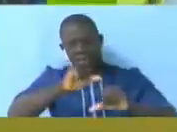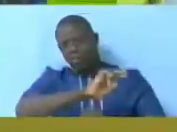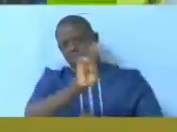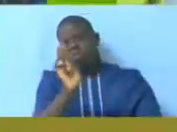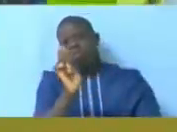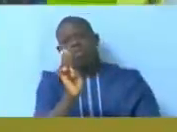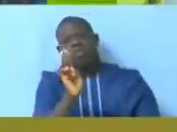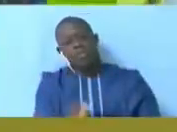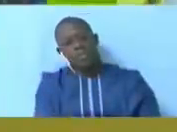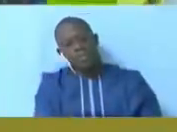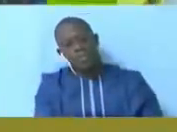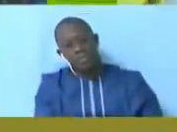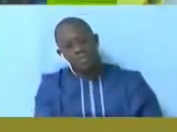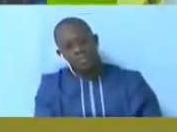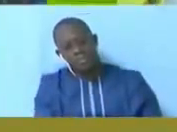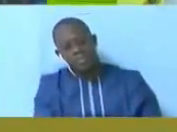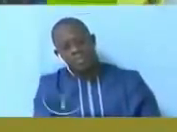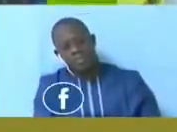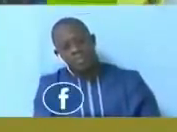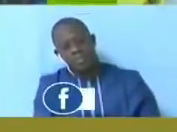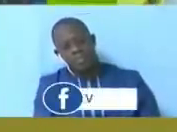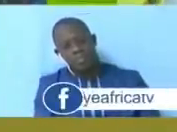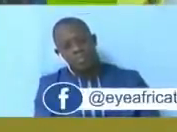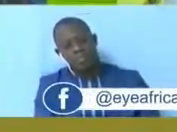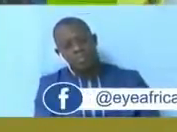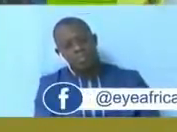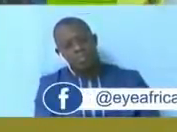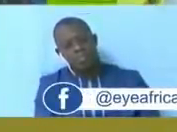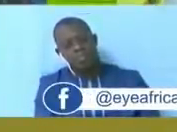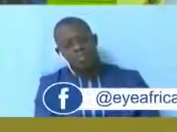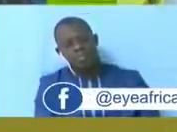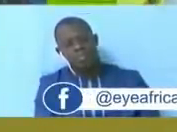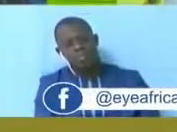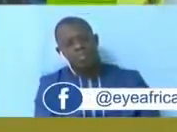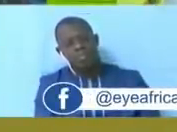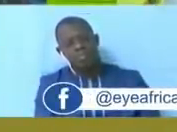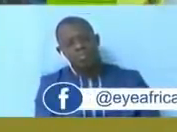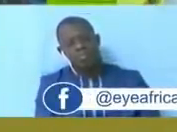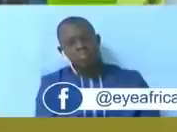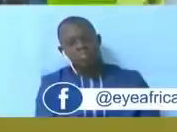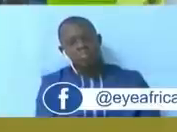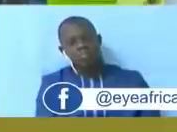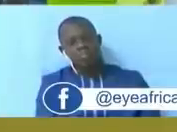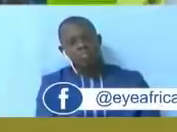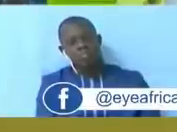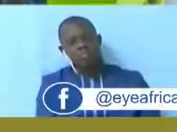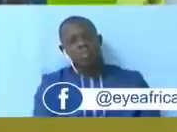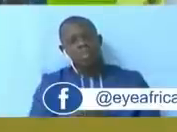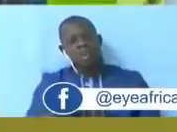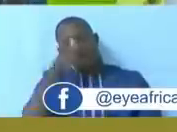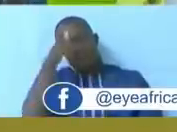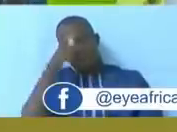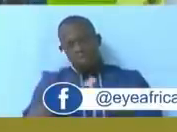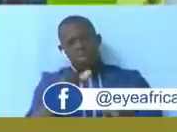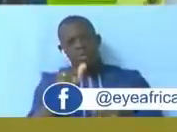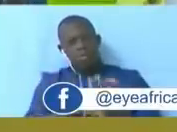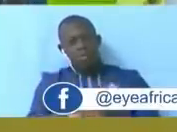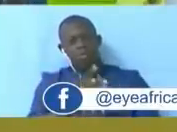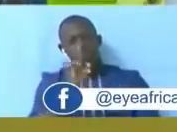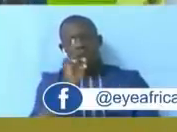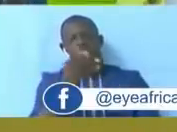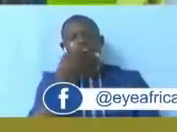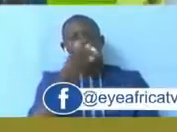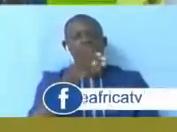kul danta golta man ka bele jowyata. I remember one young man Lamin Bay. Akilo bakan funding ke do ka